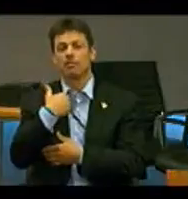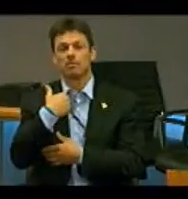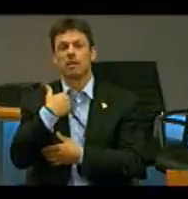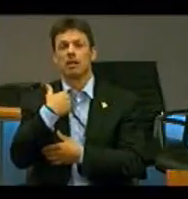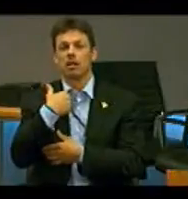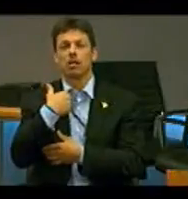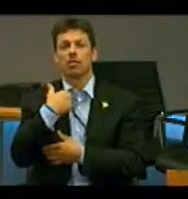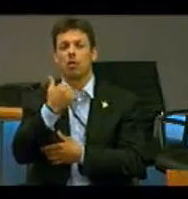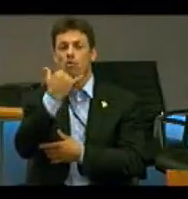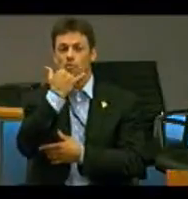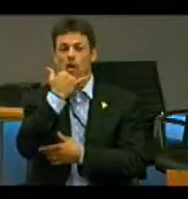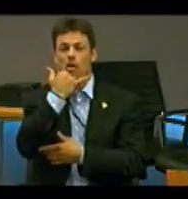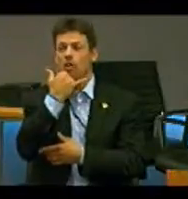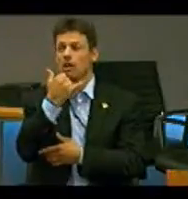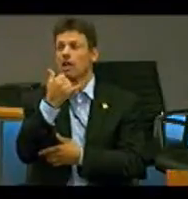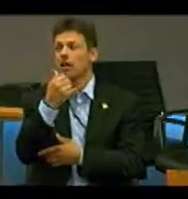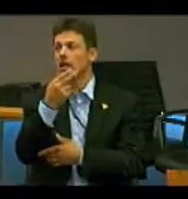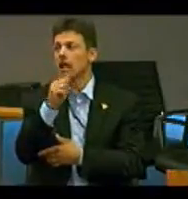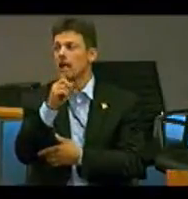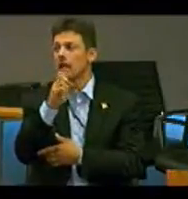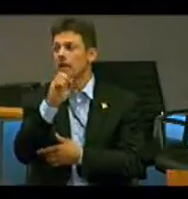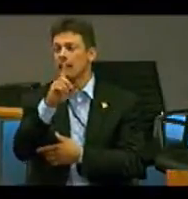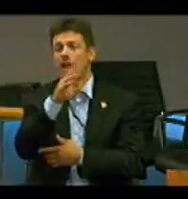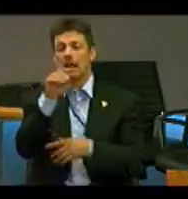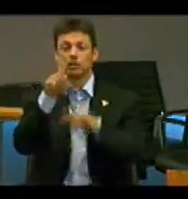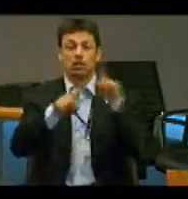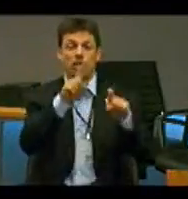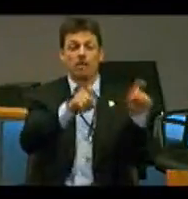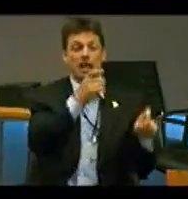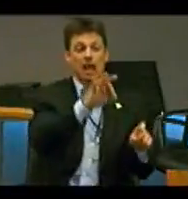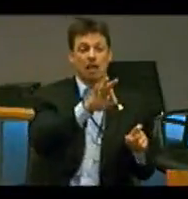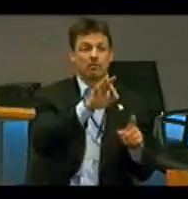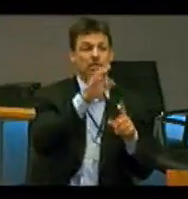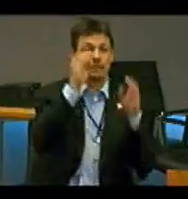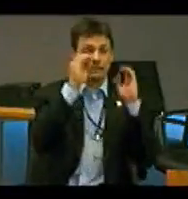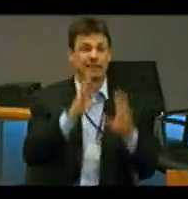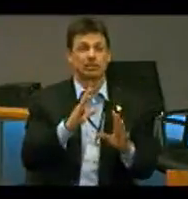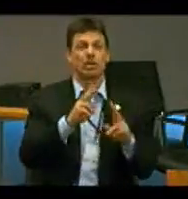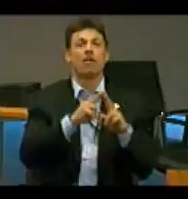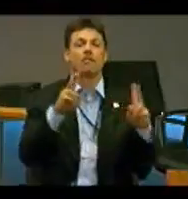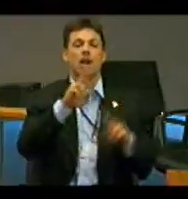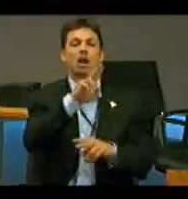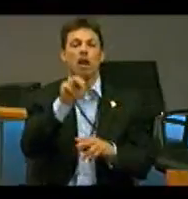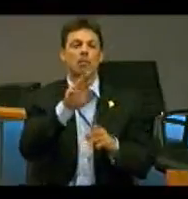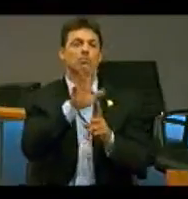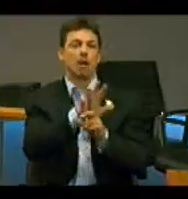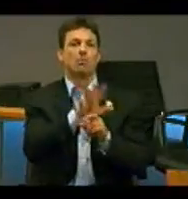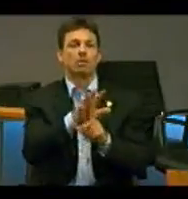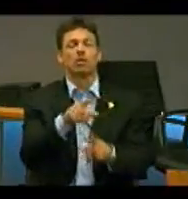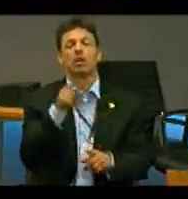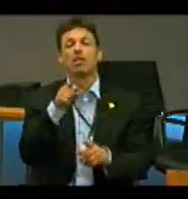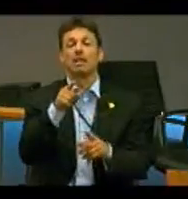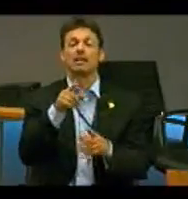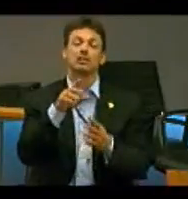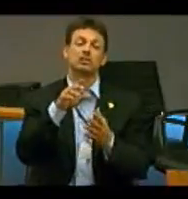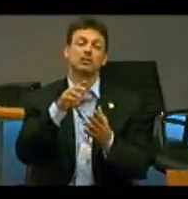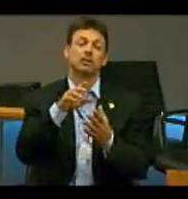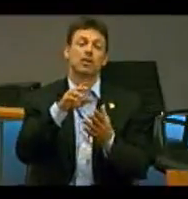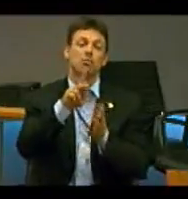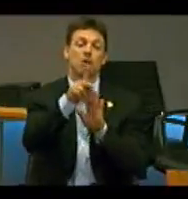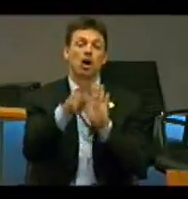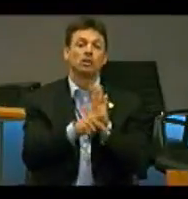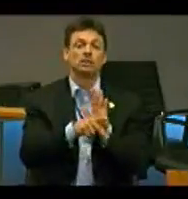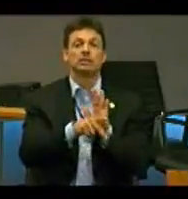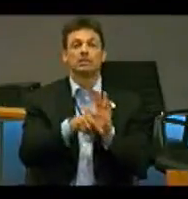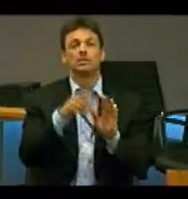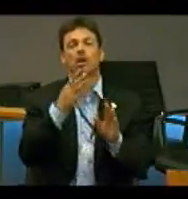wrong-headed and, according to surveys of teachers, very unpopular. These policies have overly bureaucratized school